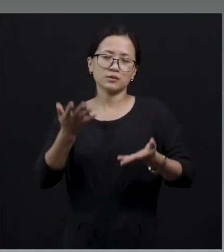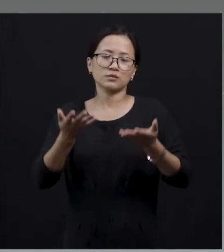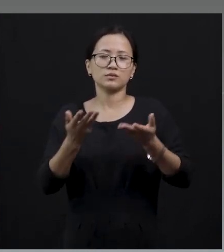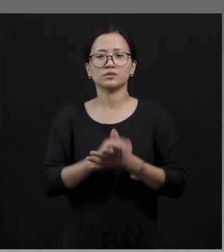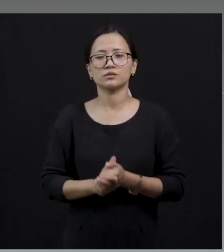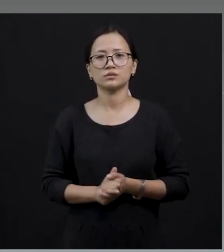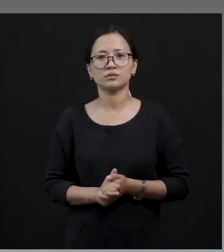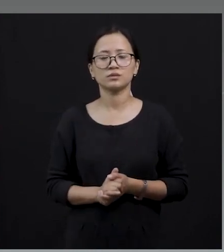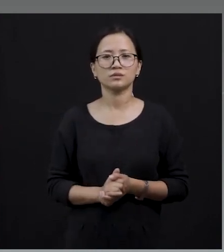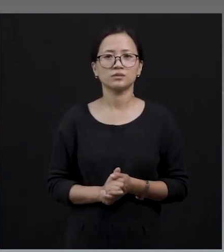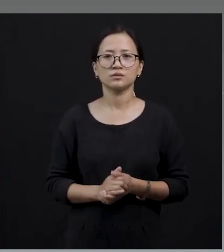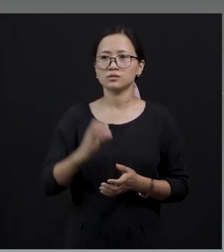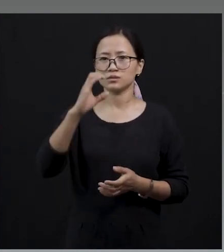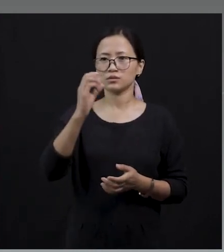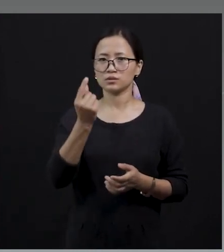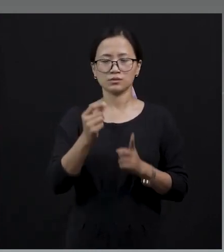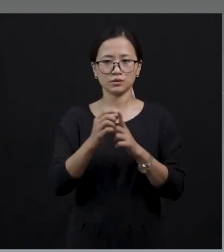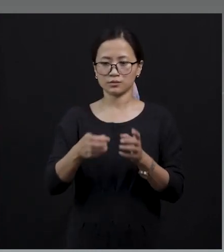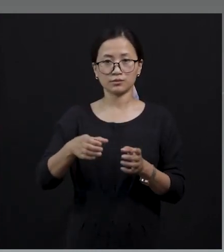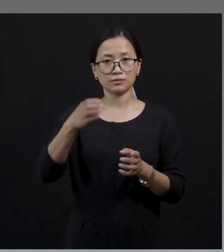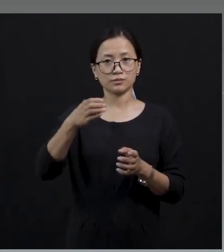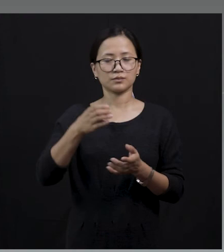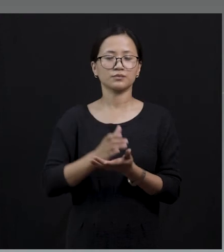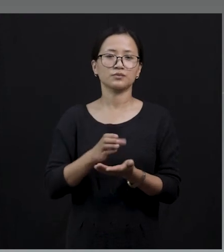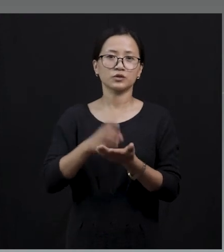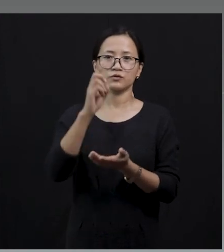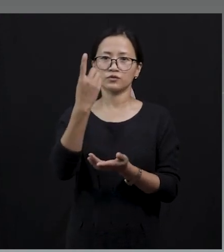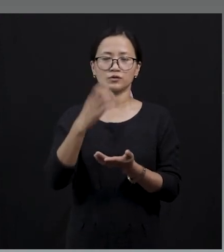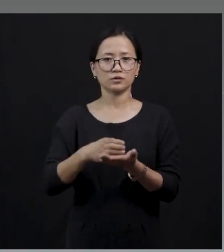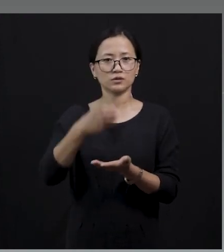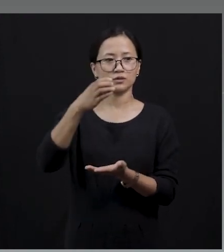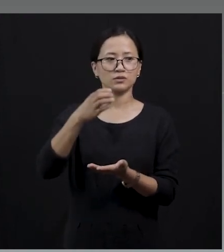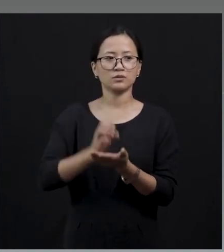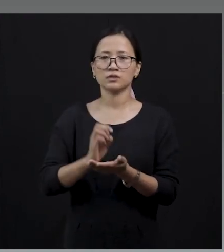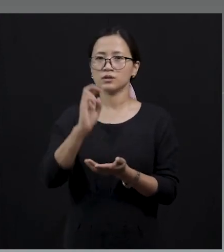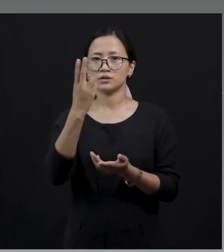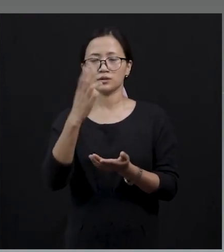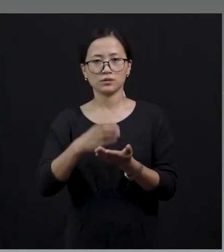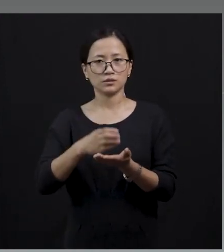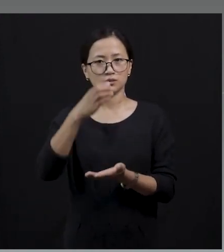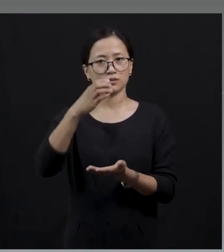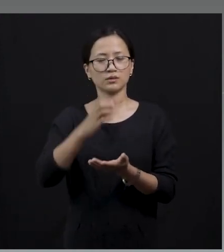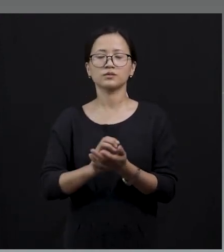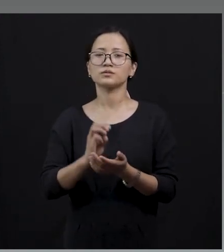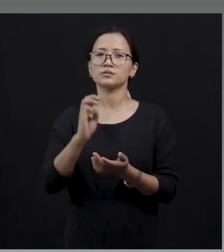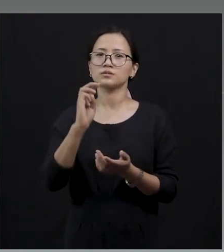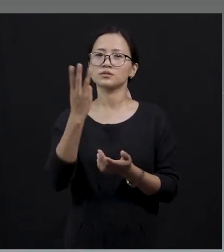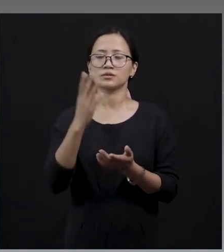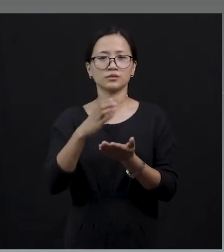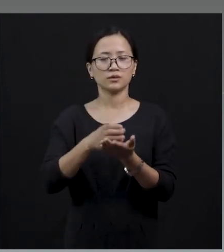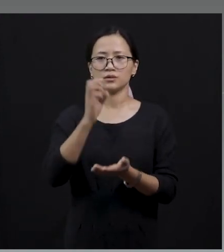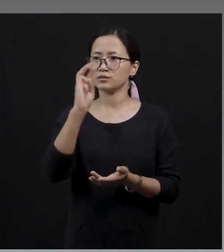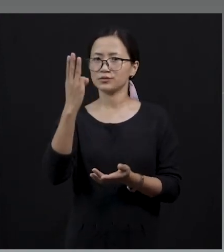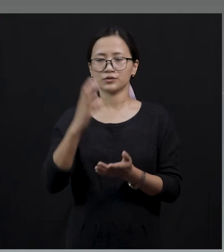some cups here. The first cup, second cup, and the third cup. That means we